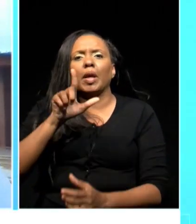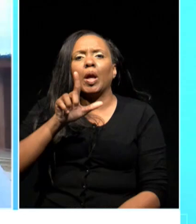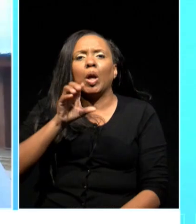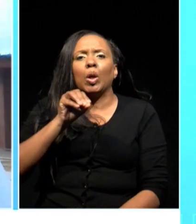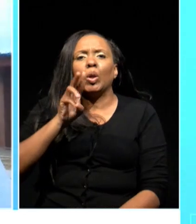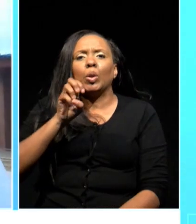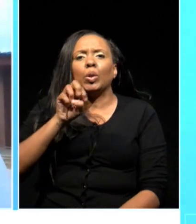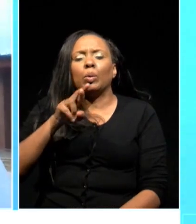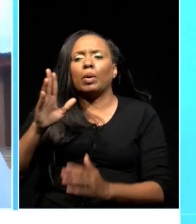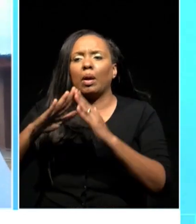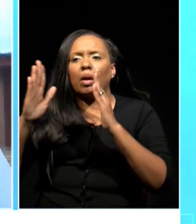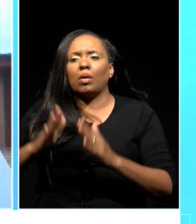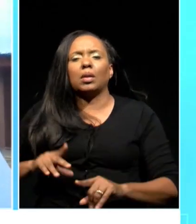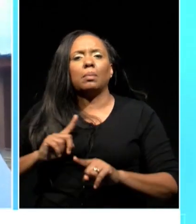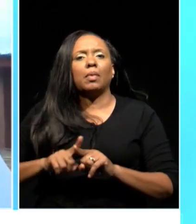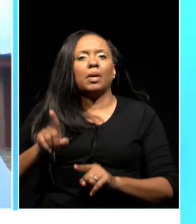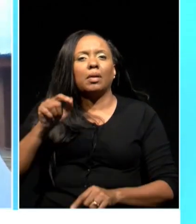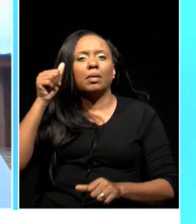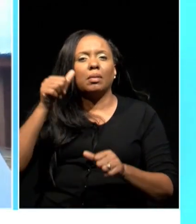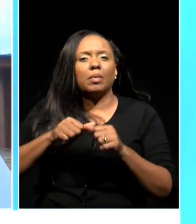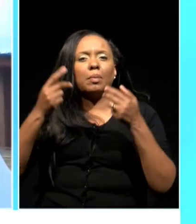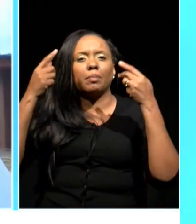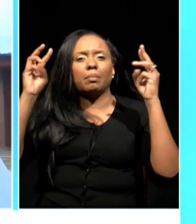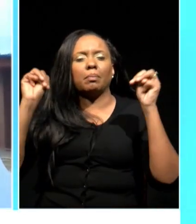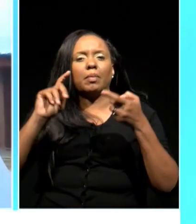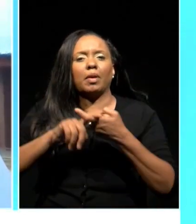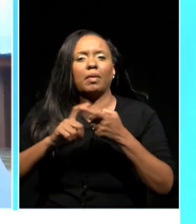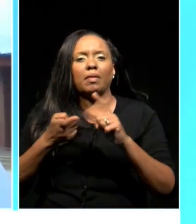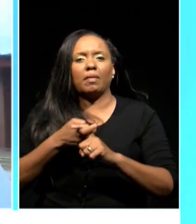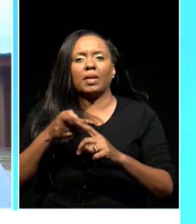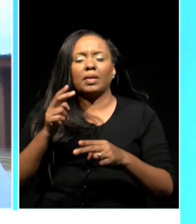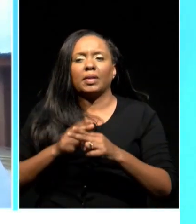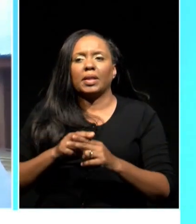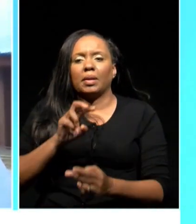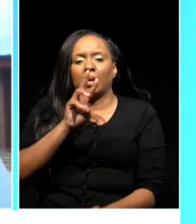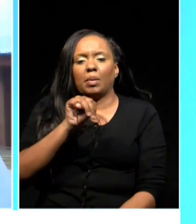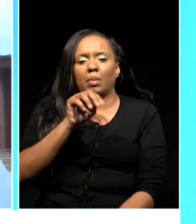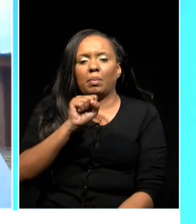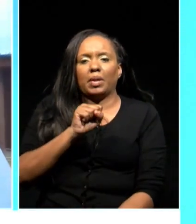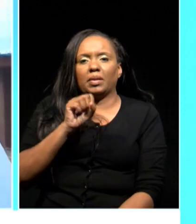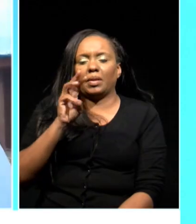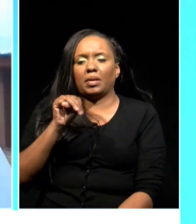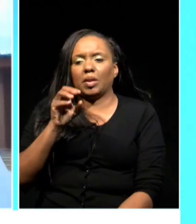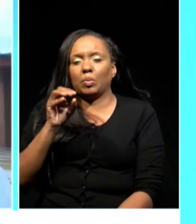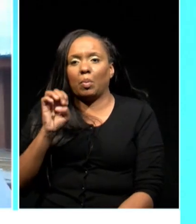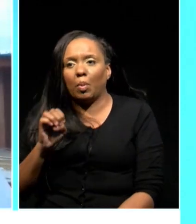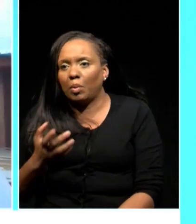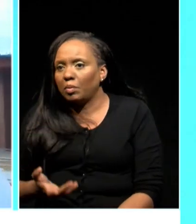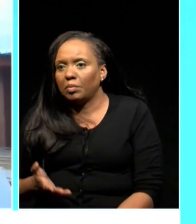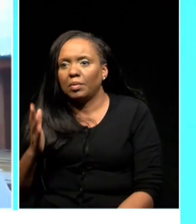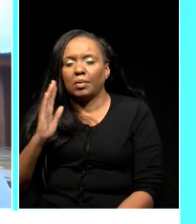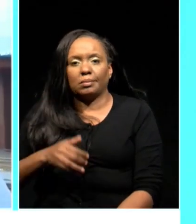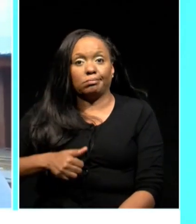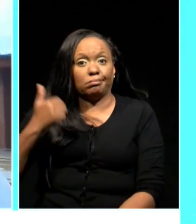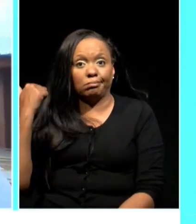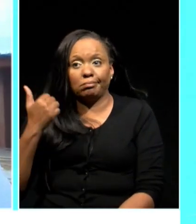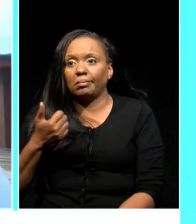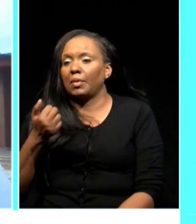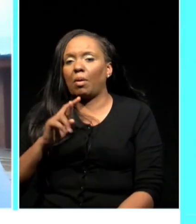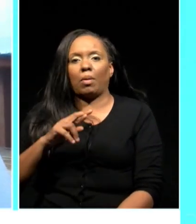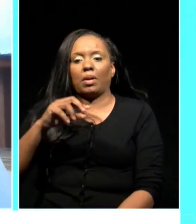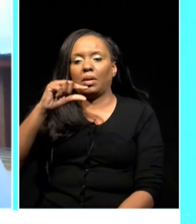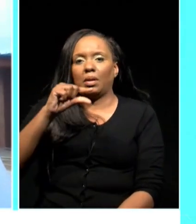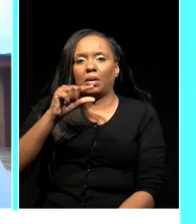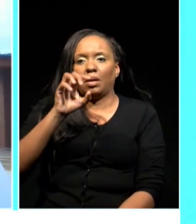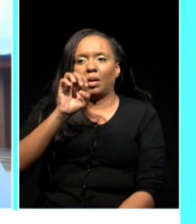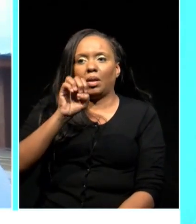friend, Miss Mo. That when she wants to move somebody out of the cabinet, she will move them. Or look at George Penn, who could have been a big challenge to